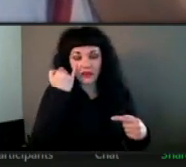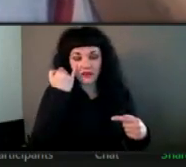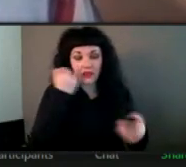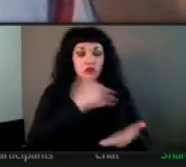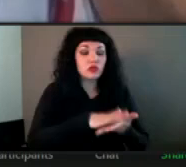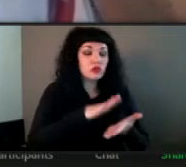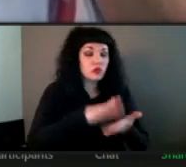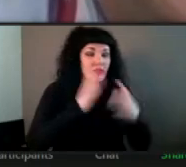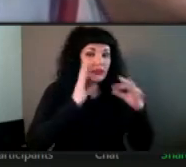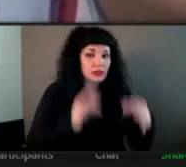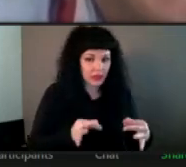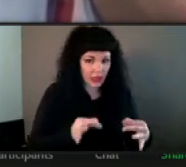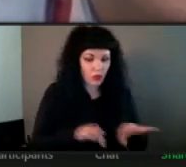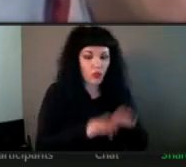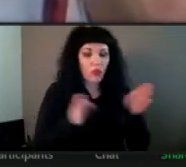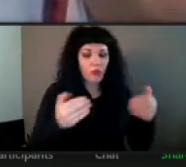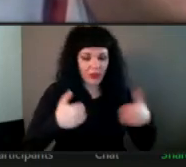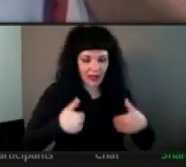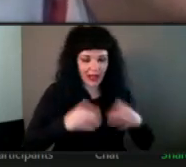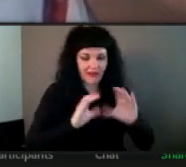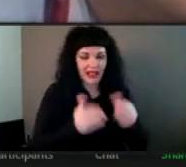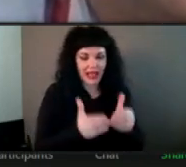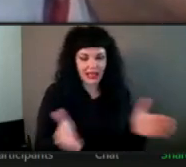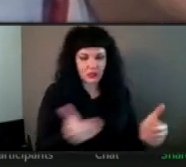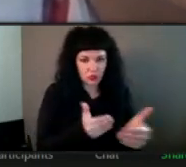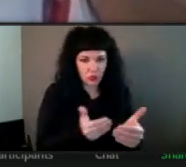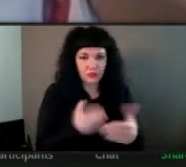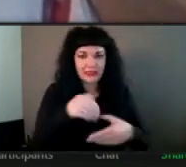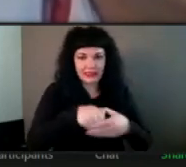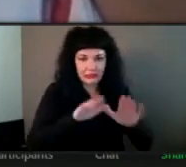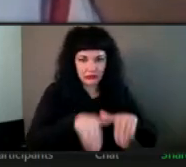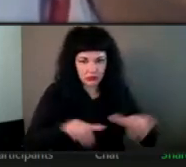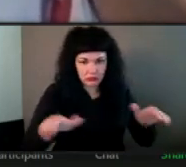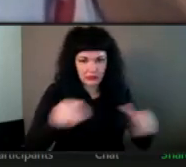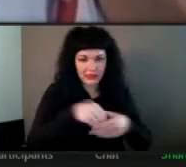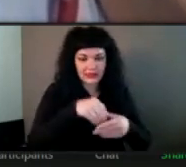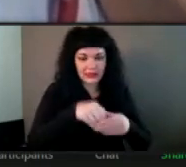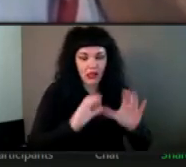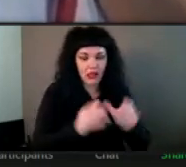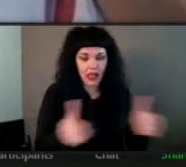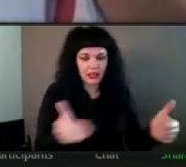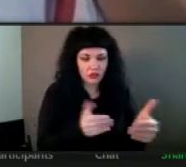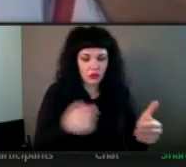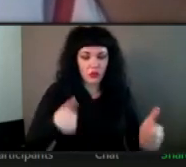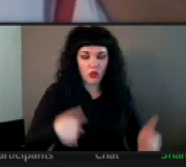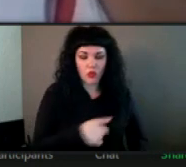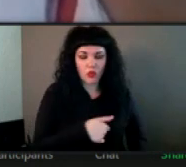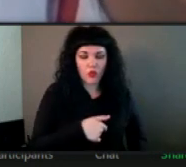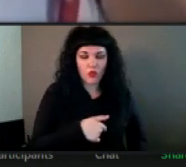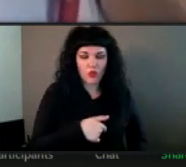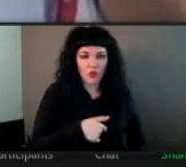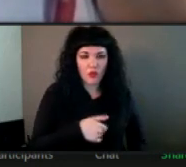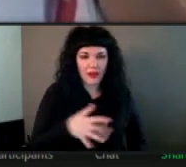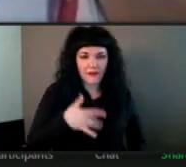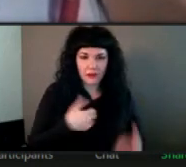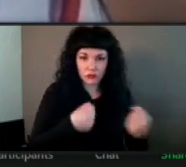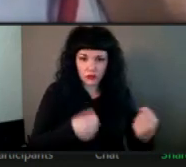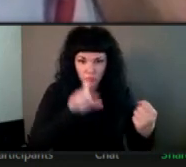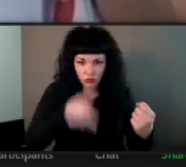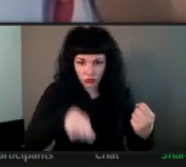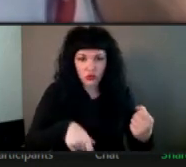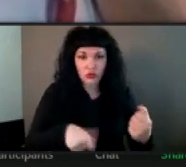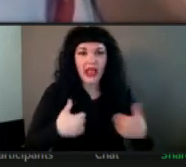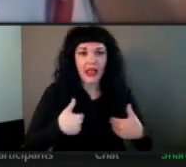some capacity to be able to have the children in their desks socially distanced, minimally 3 feet,